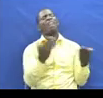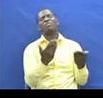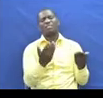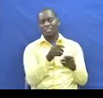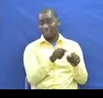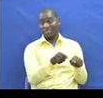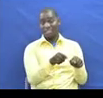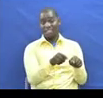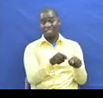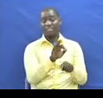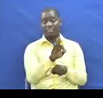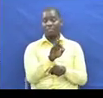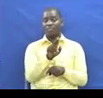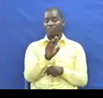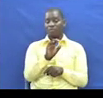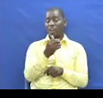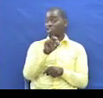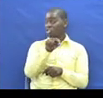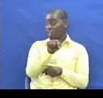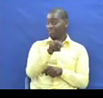Not a function.